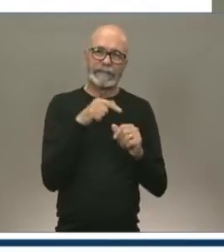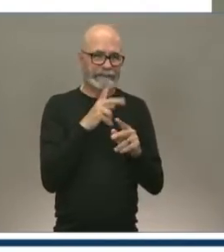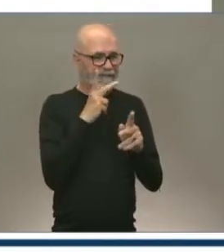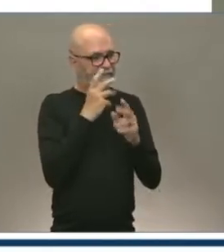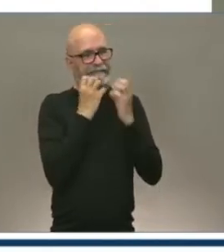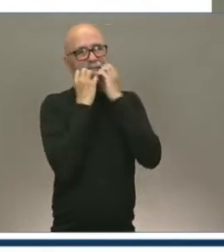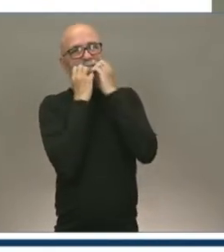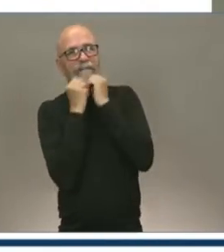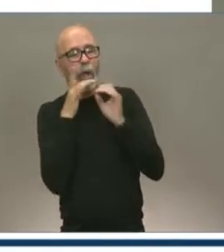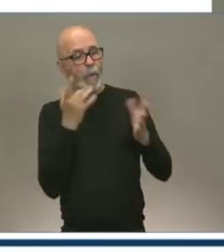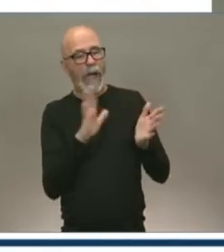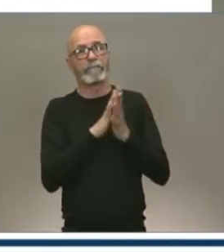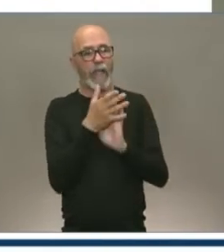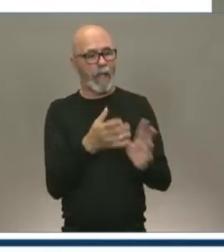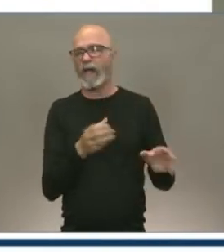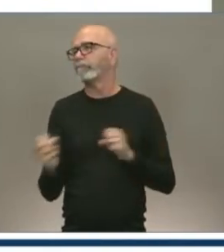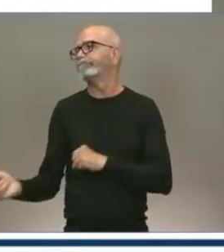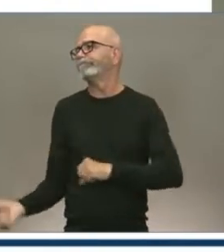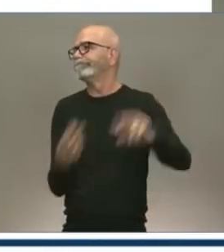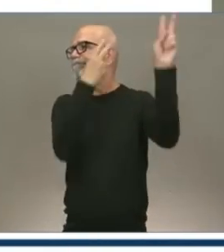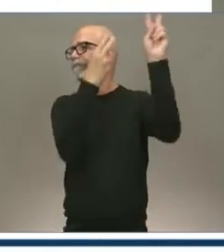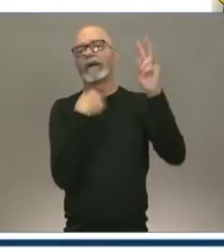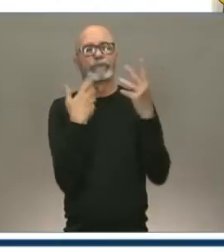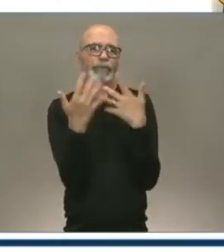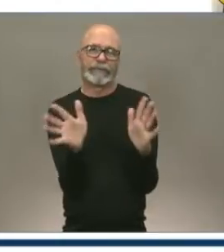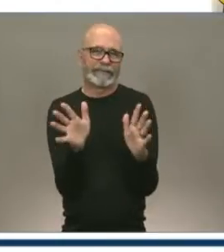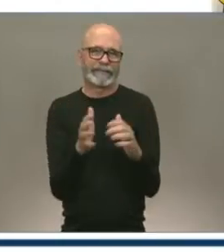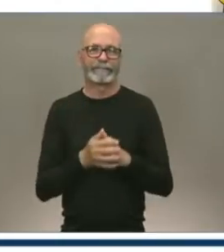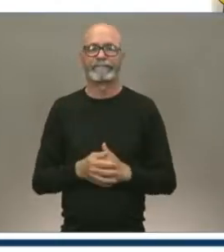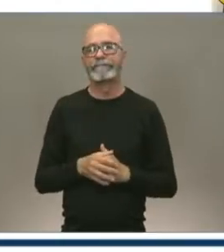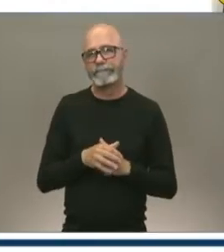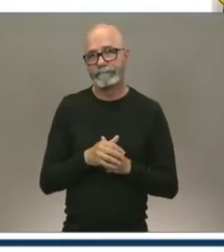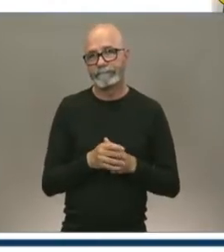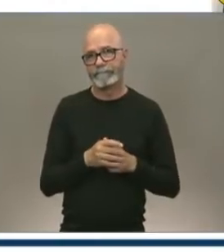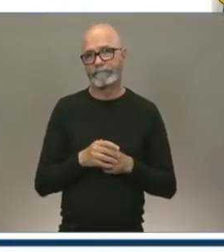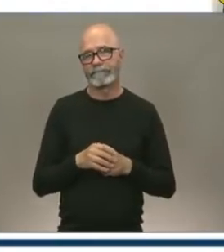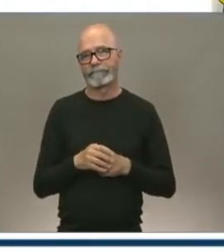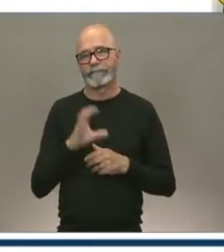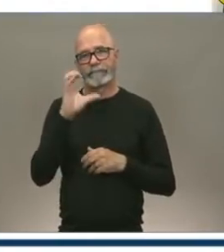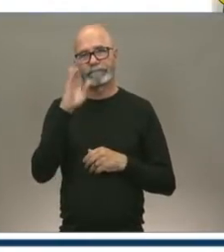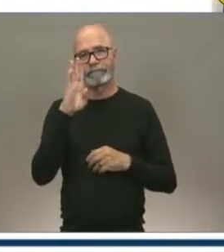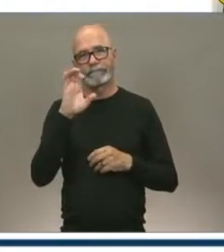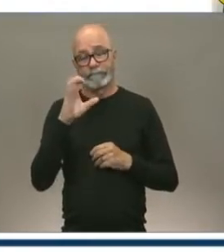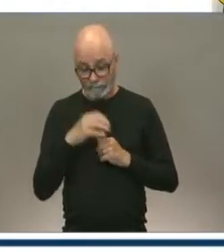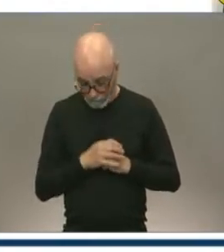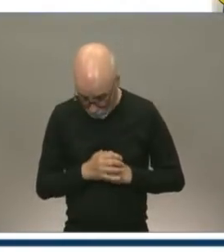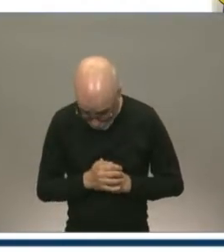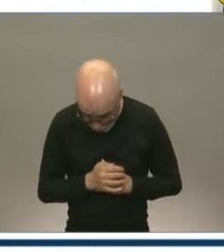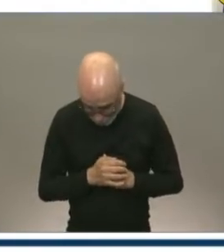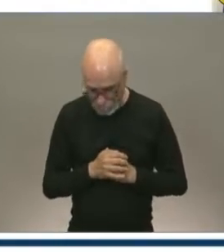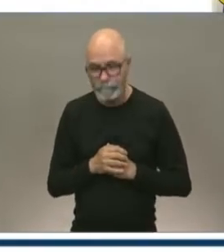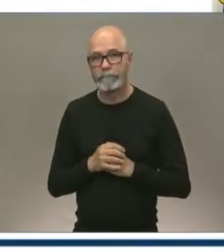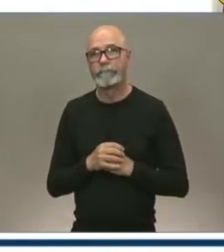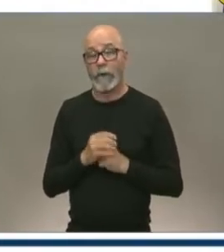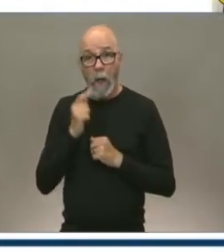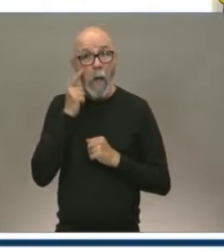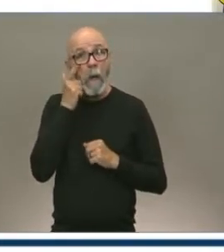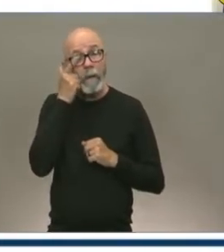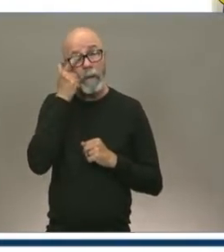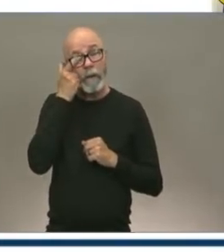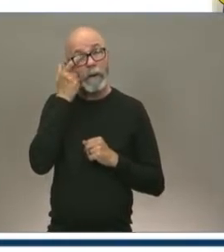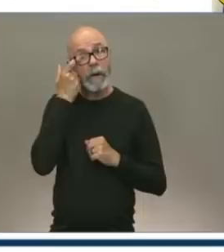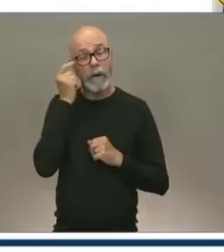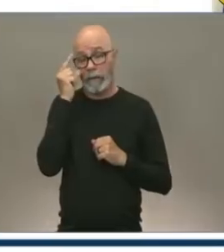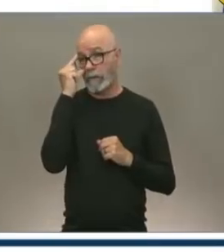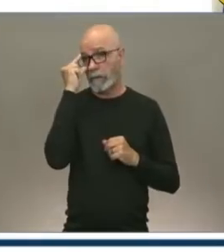and have good protocols to do that. Next question will go to Blair Rhodes with CBC. It's for either one of you. With the number of cases that we're